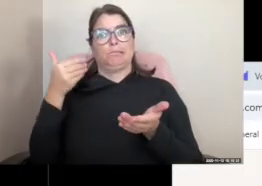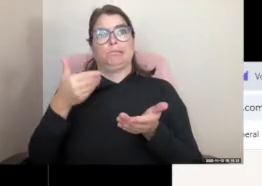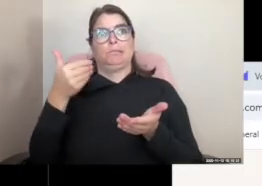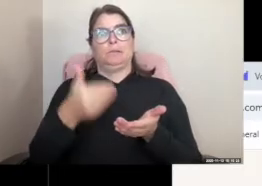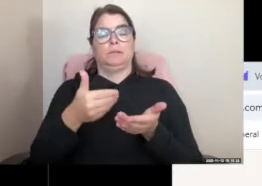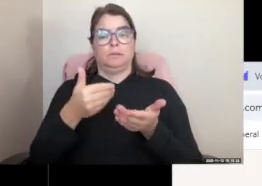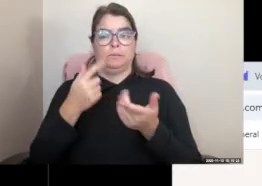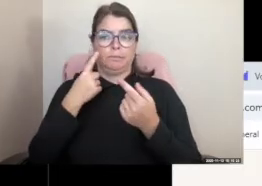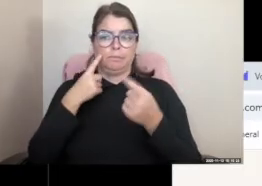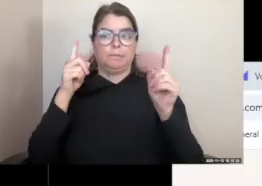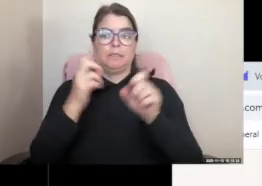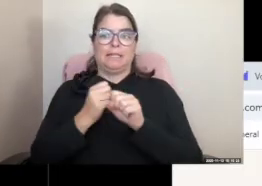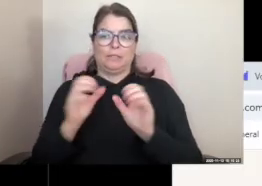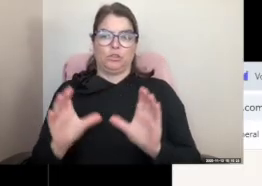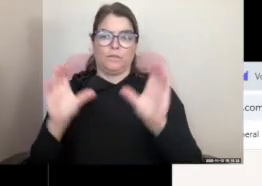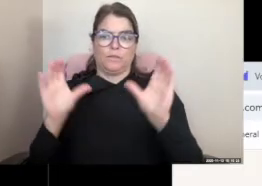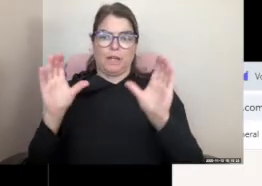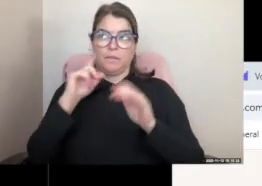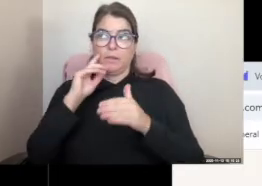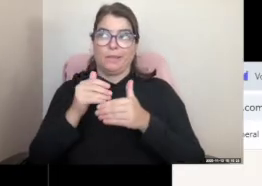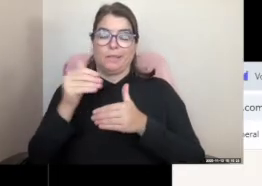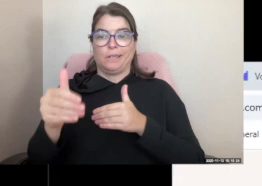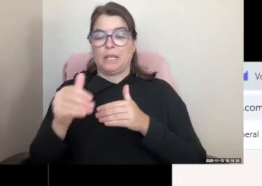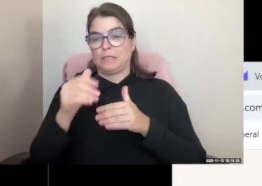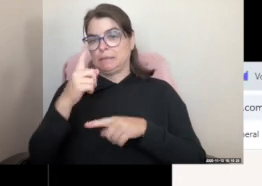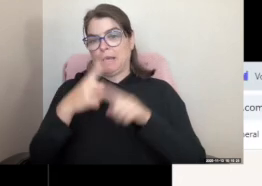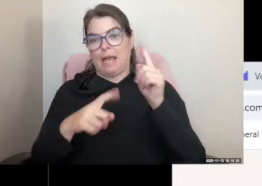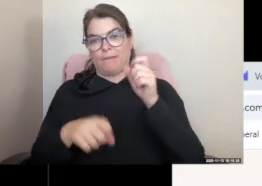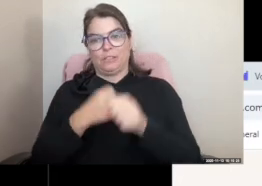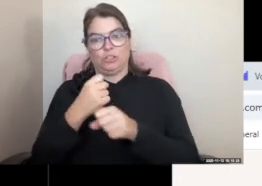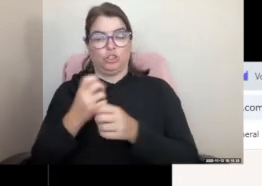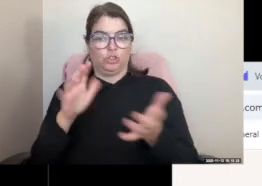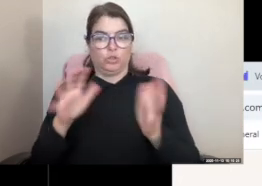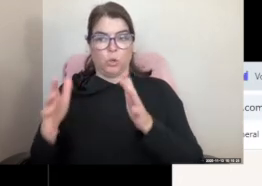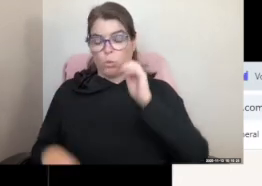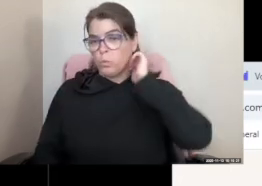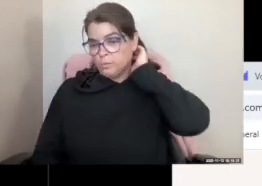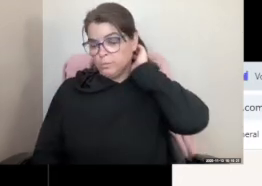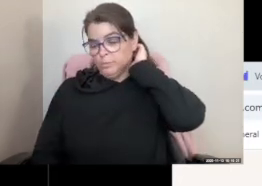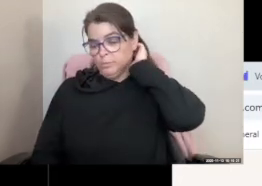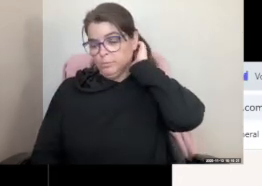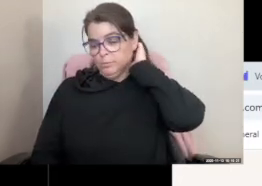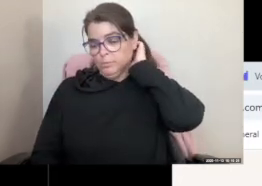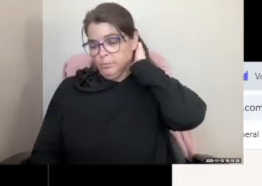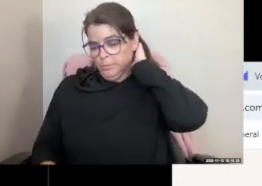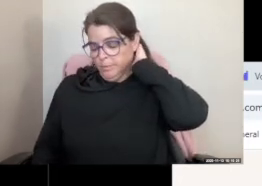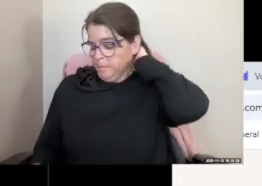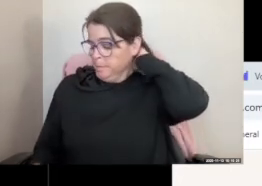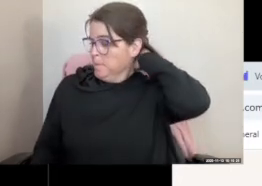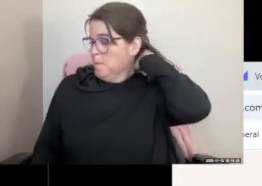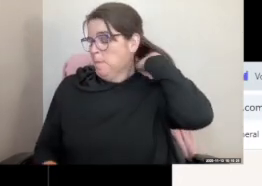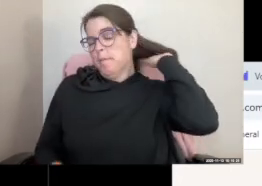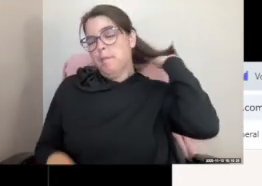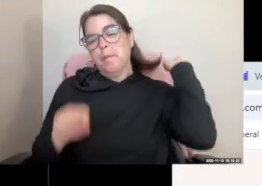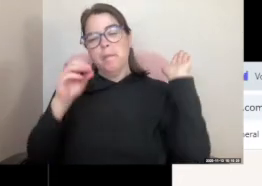with the guys down in Riverside to do certification right now with Lucky Benedict's team.